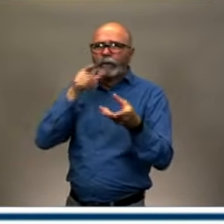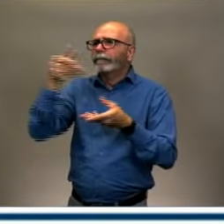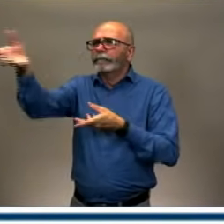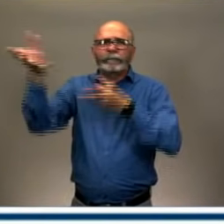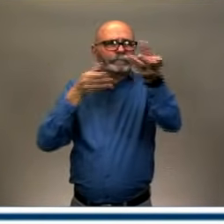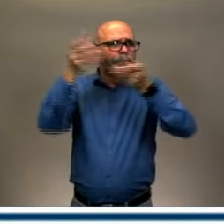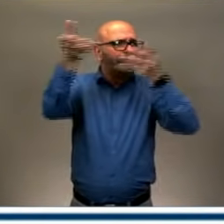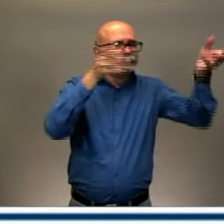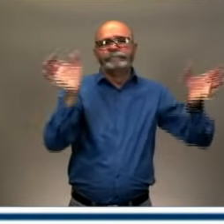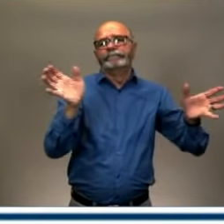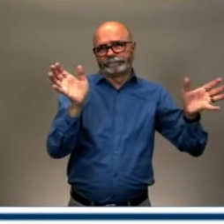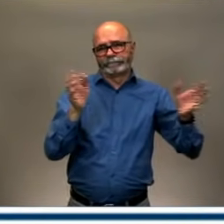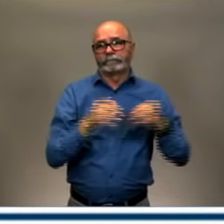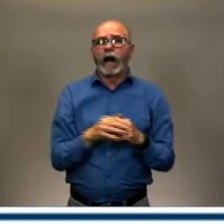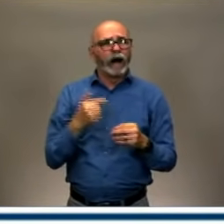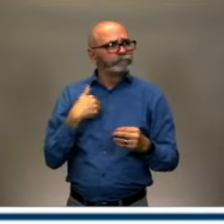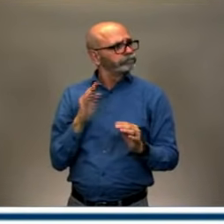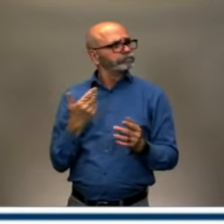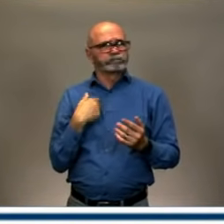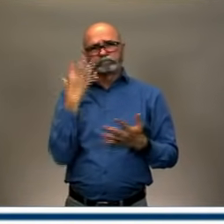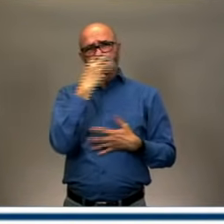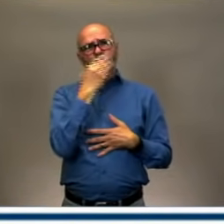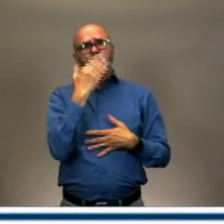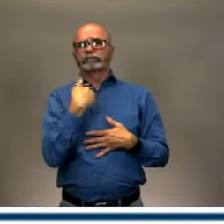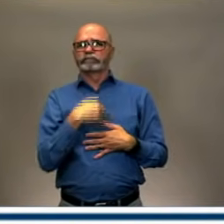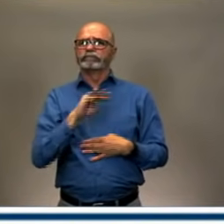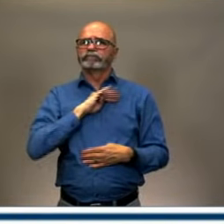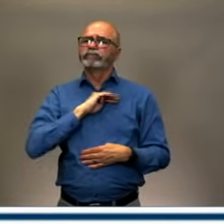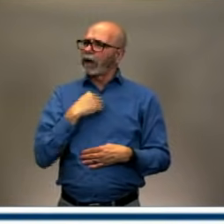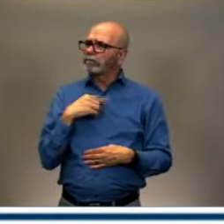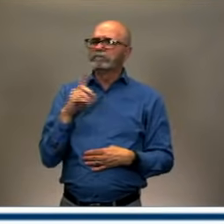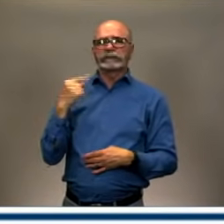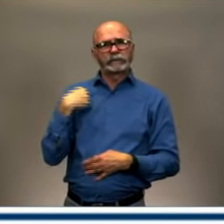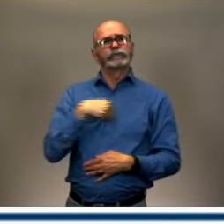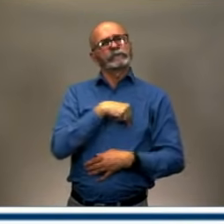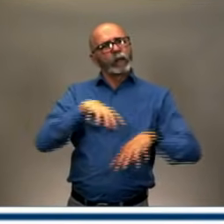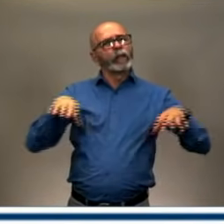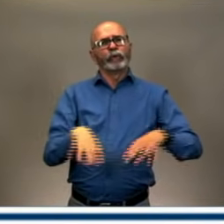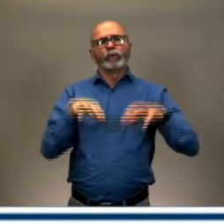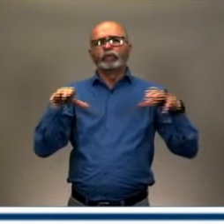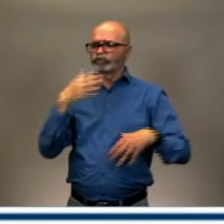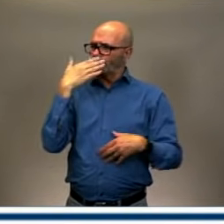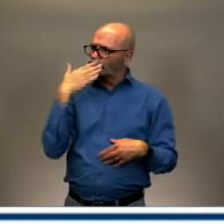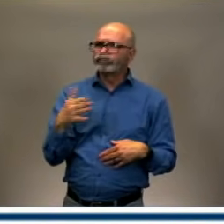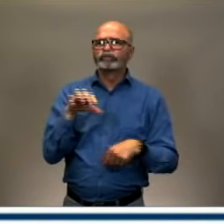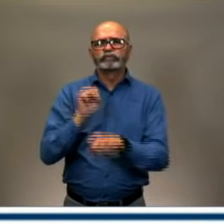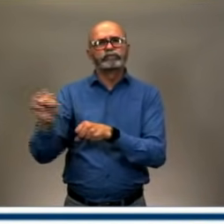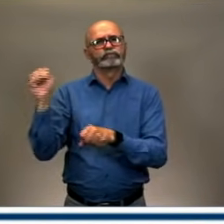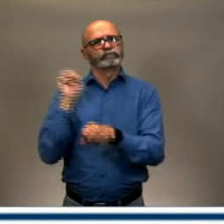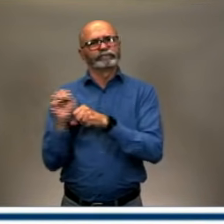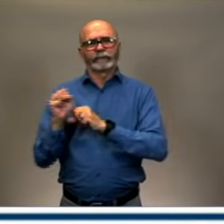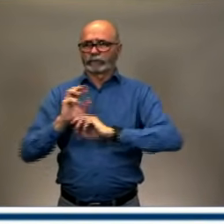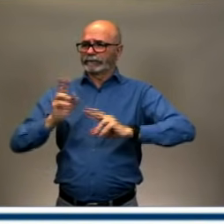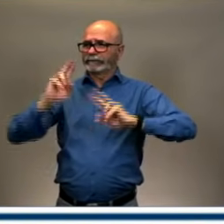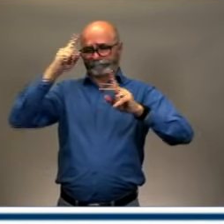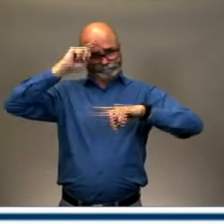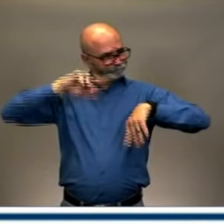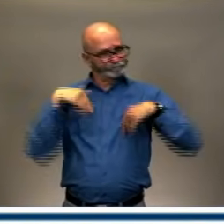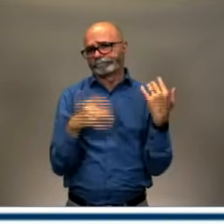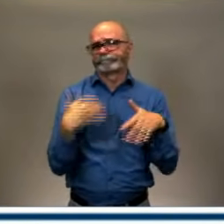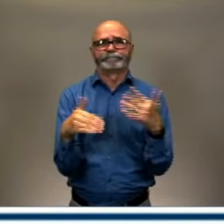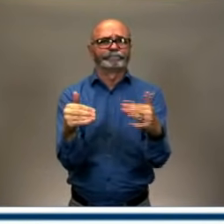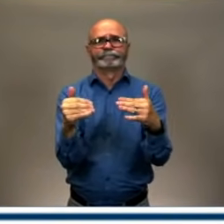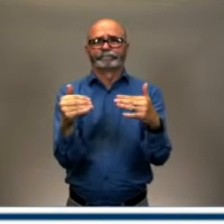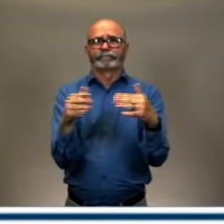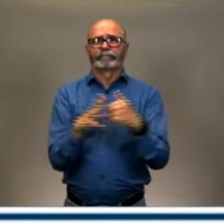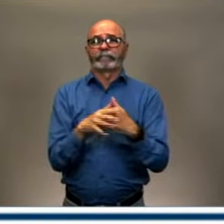comfortable and proud of the work that's been happening internally inside of our province to prepare for the day when we start getting large